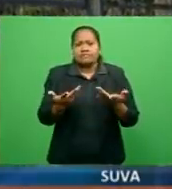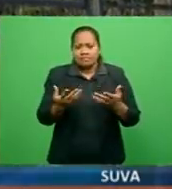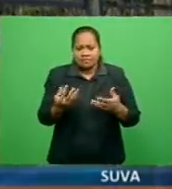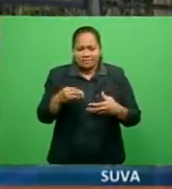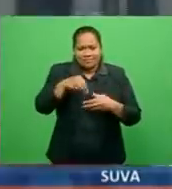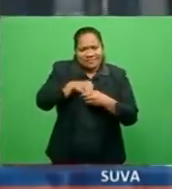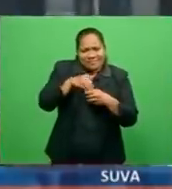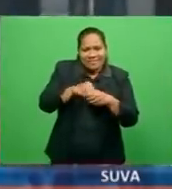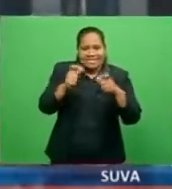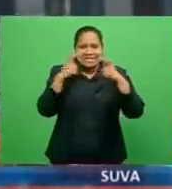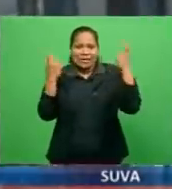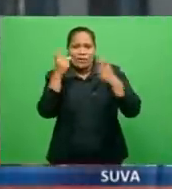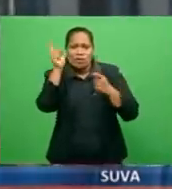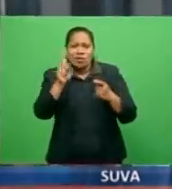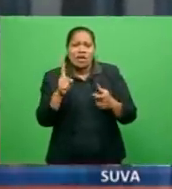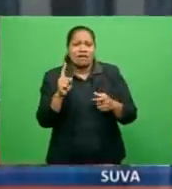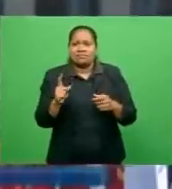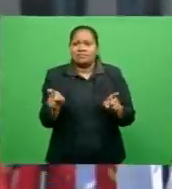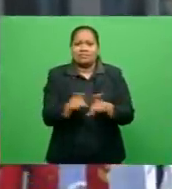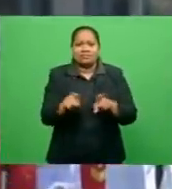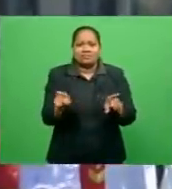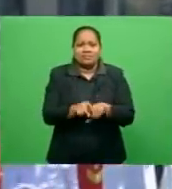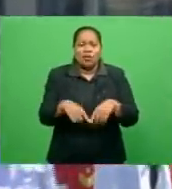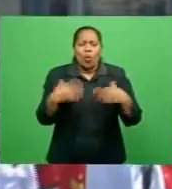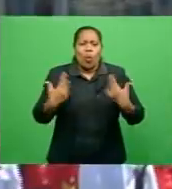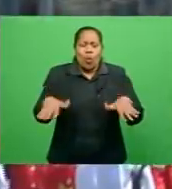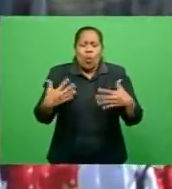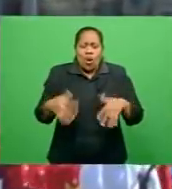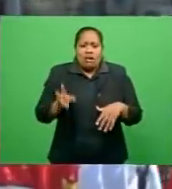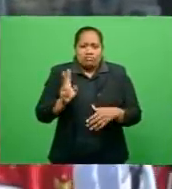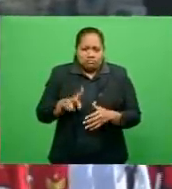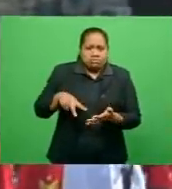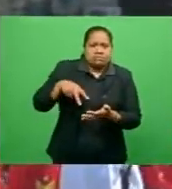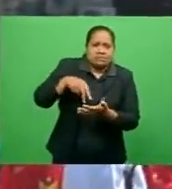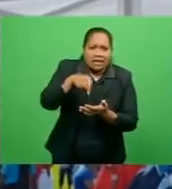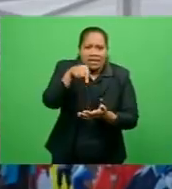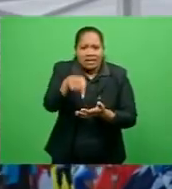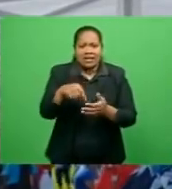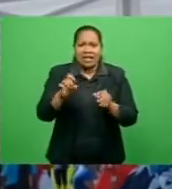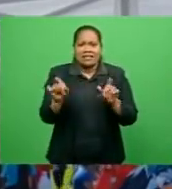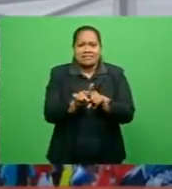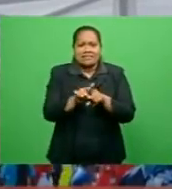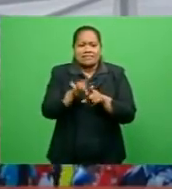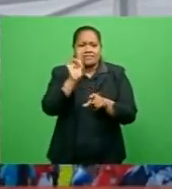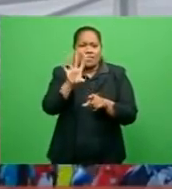celebrations today was like reliving the events of the 10th of October, 1970.